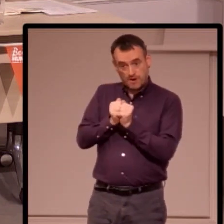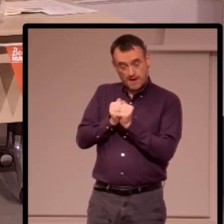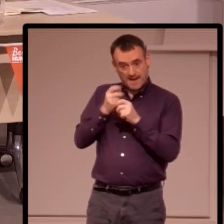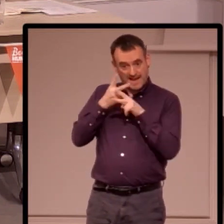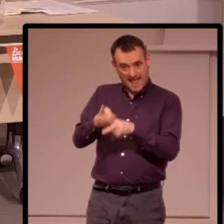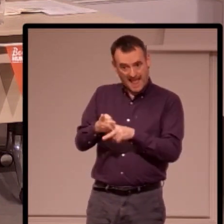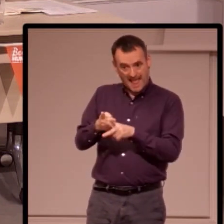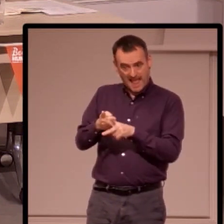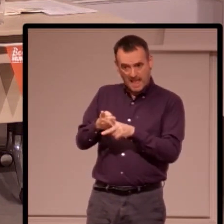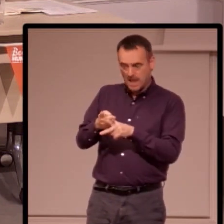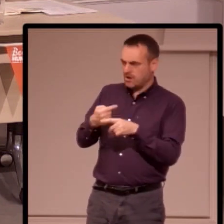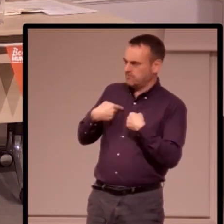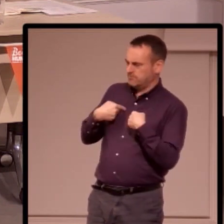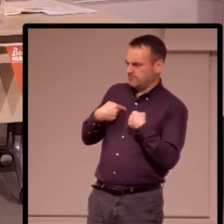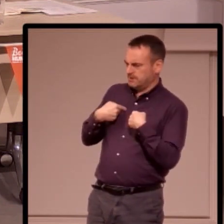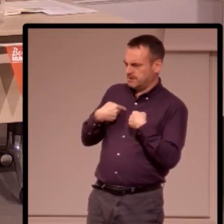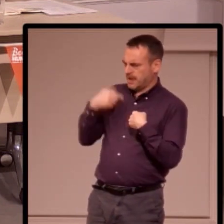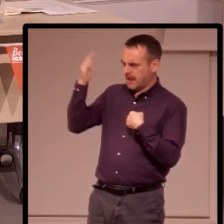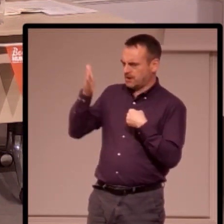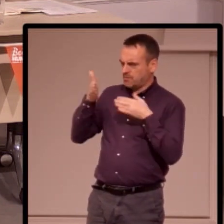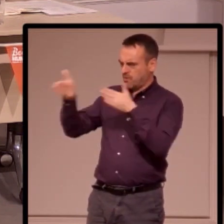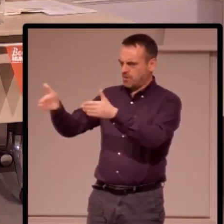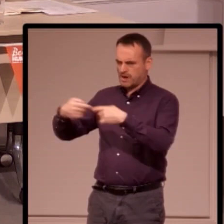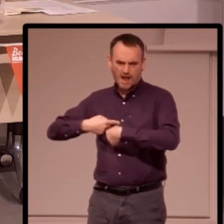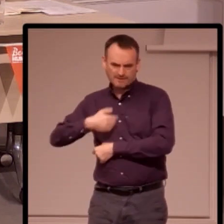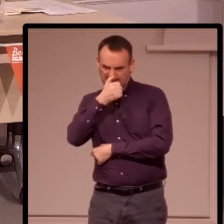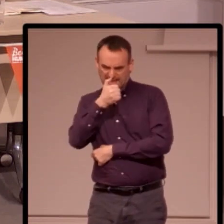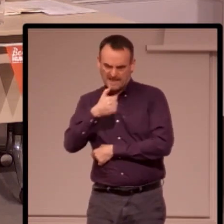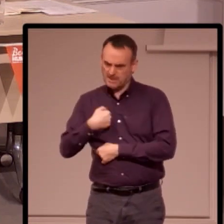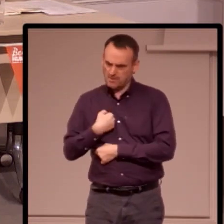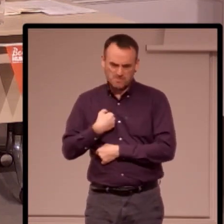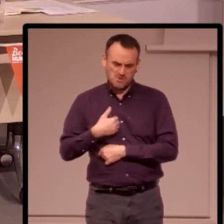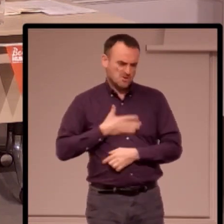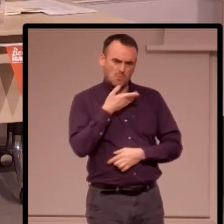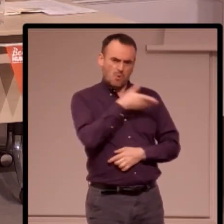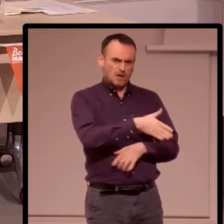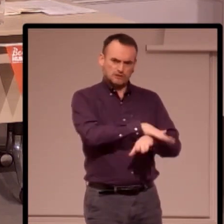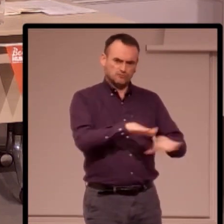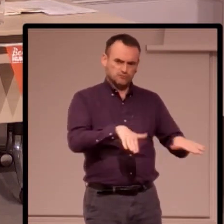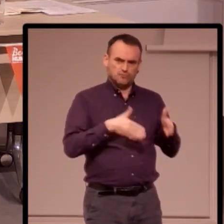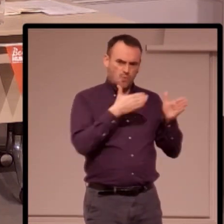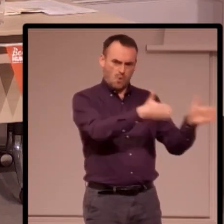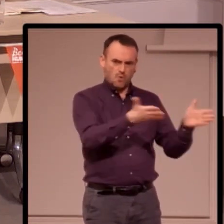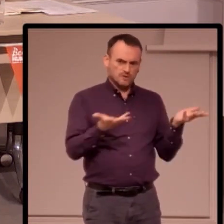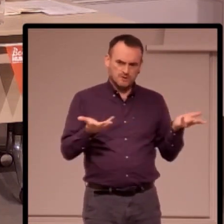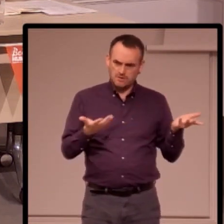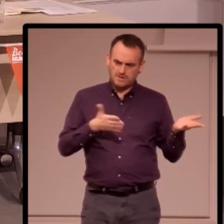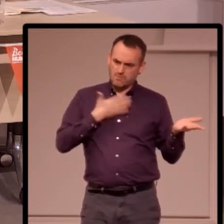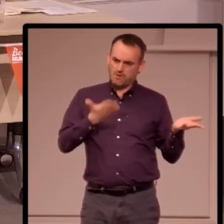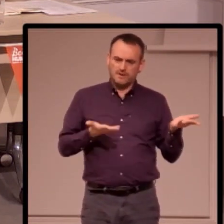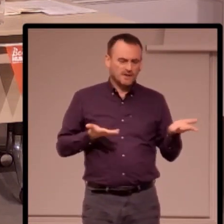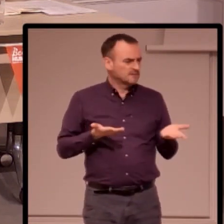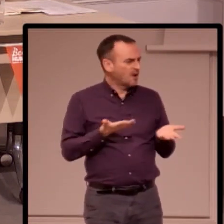but I wouldn't have wanted to be on a children's ward because I was 16. I was, grown up. But I don't know, Sarah, whether I'm taking over